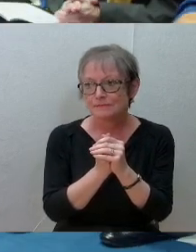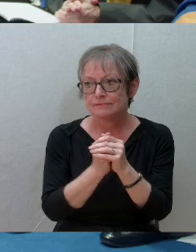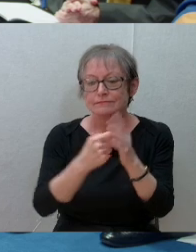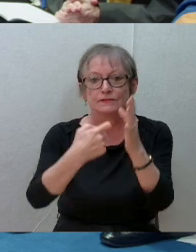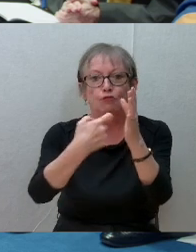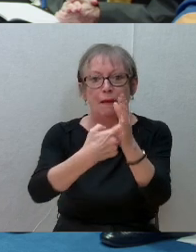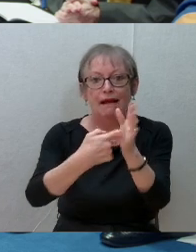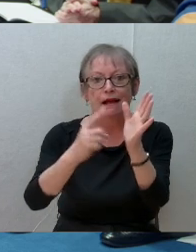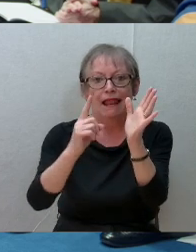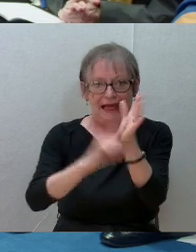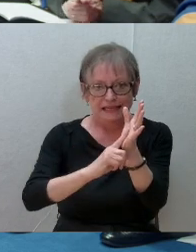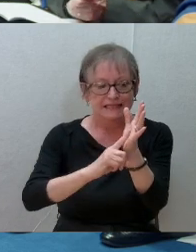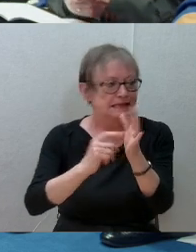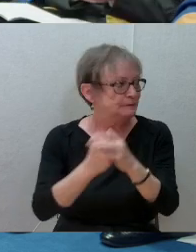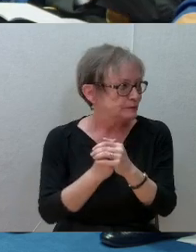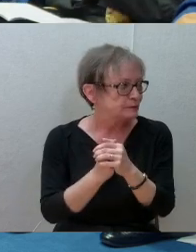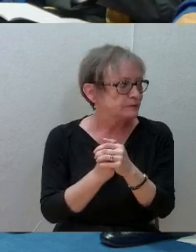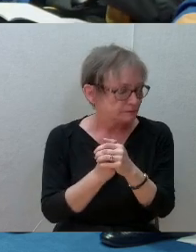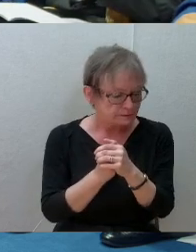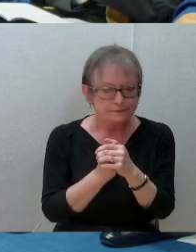Rebecca Lennox.